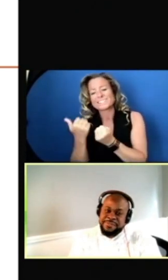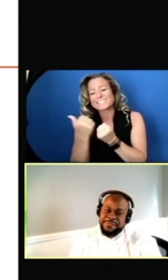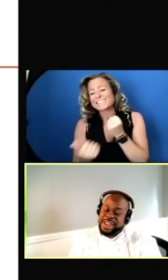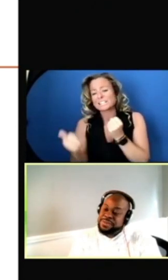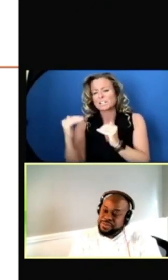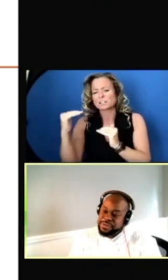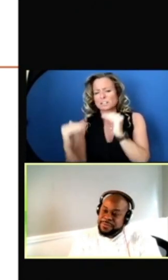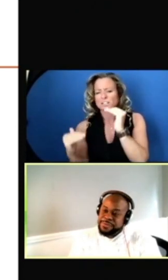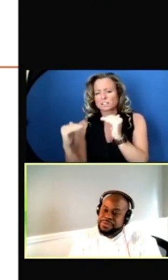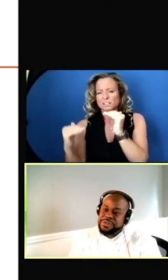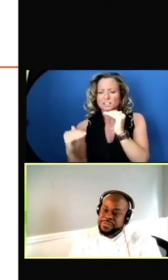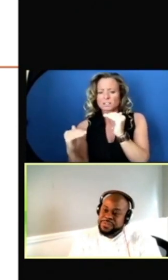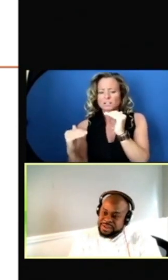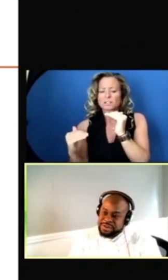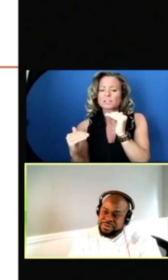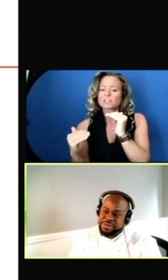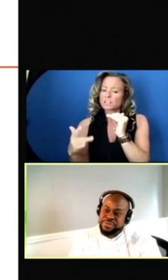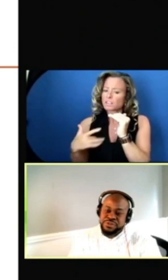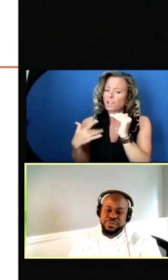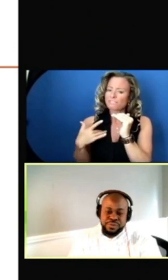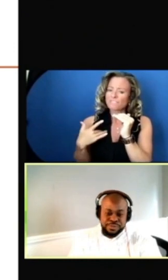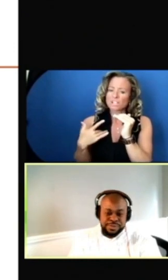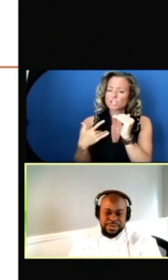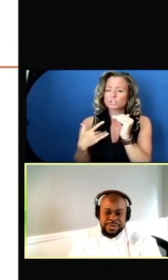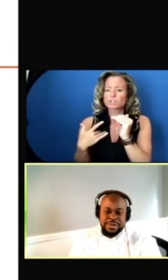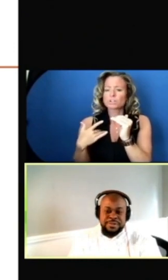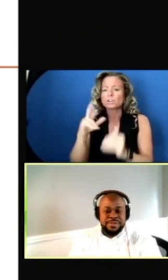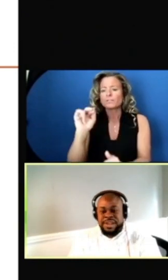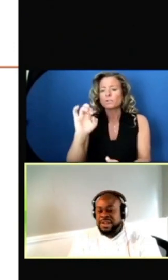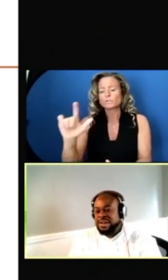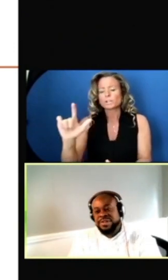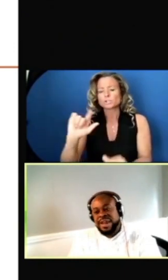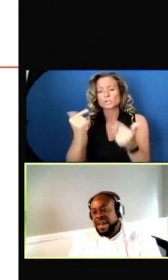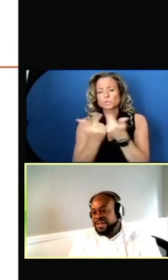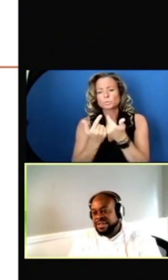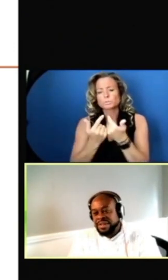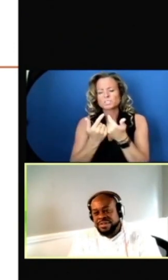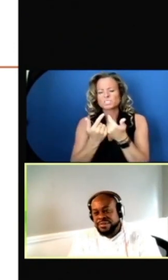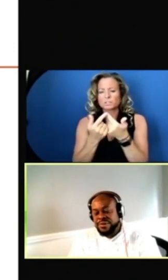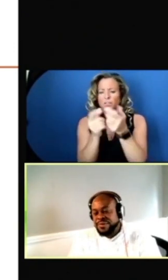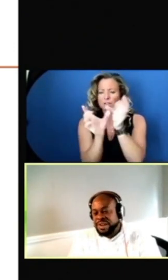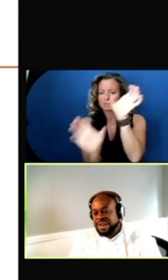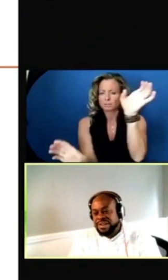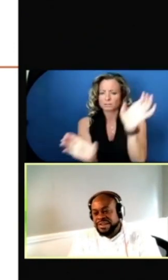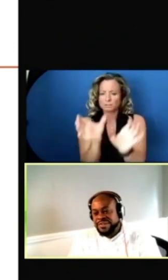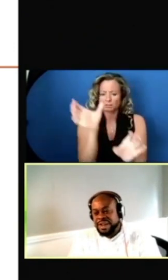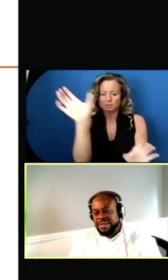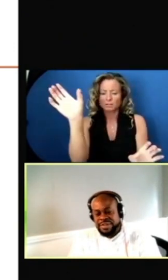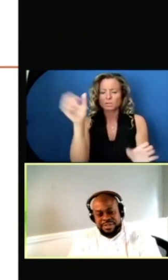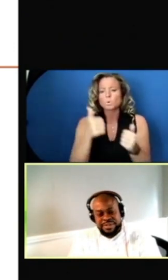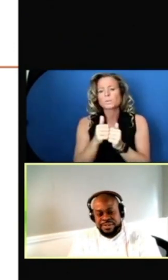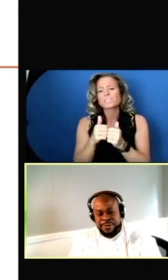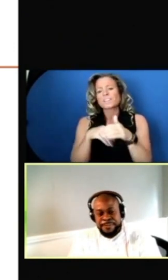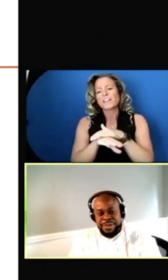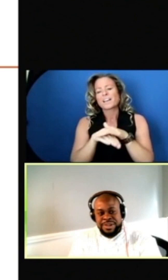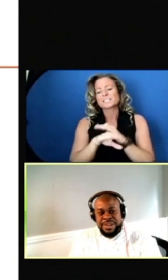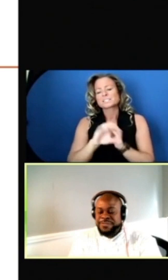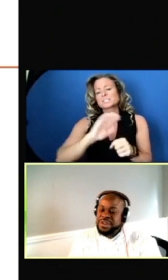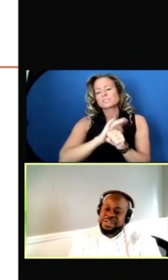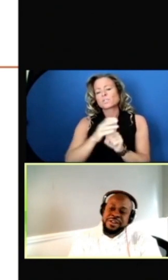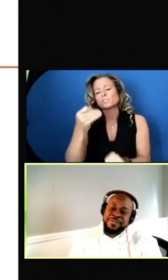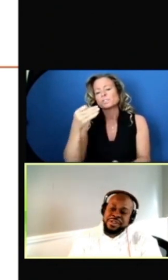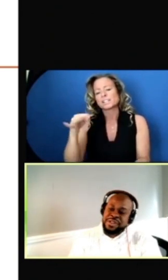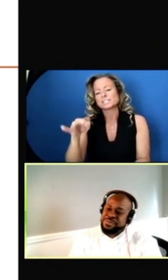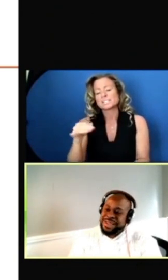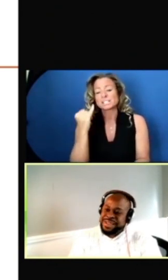that find themselves dividing across racial groups when it comes to access to COVID-19 vaccines. So